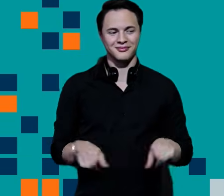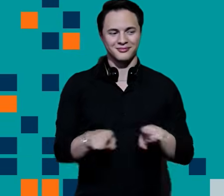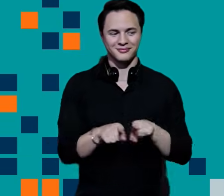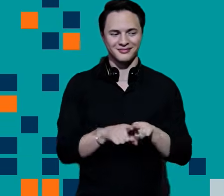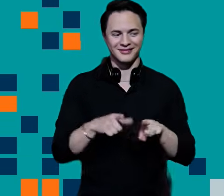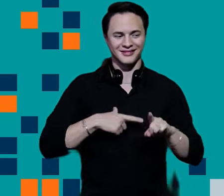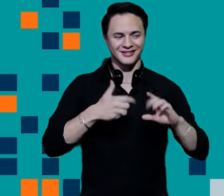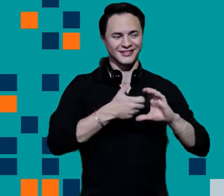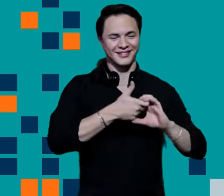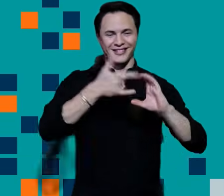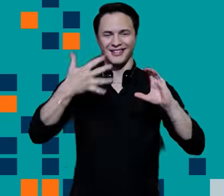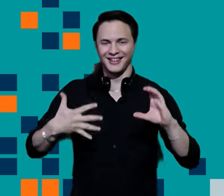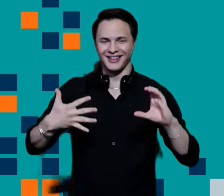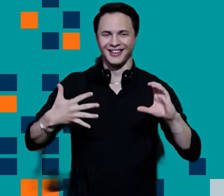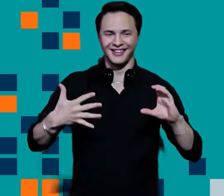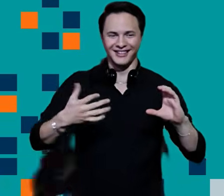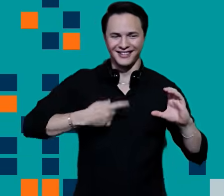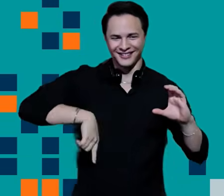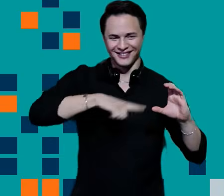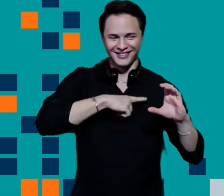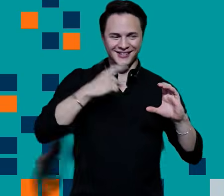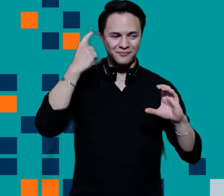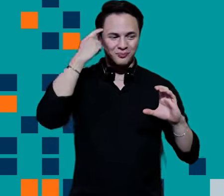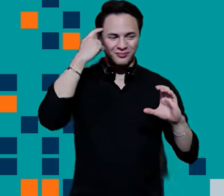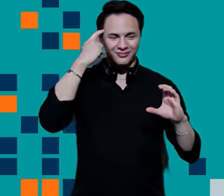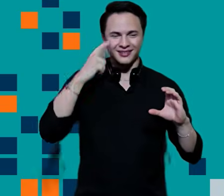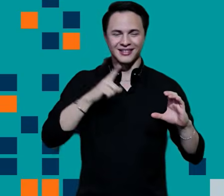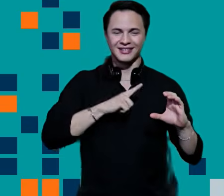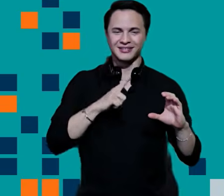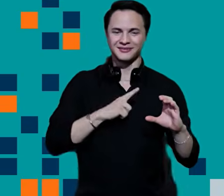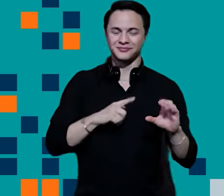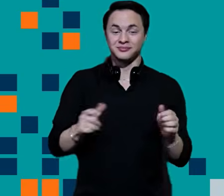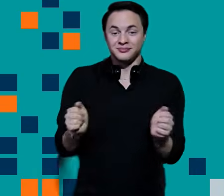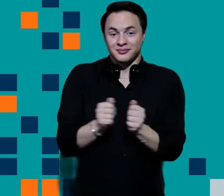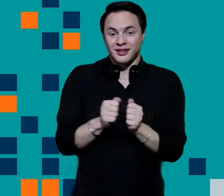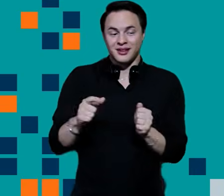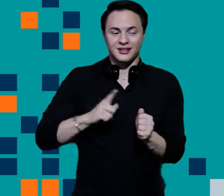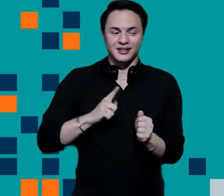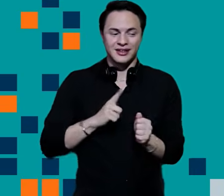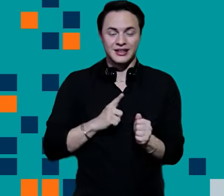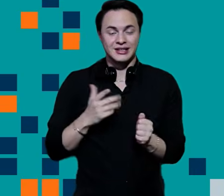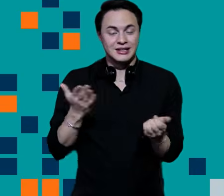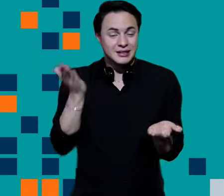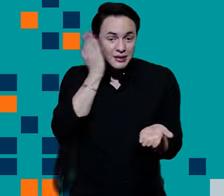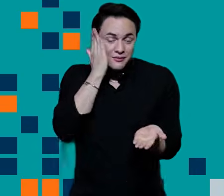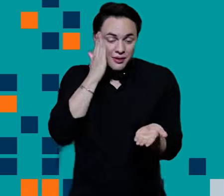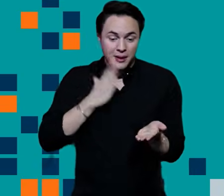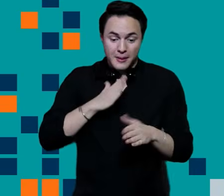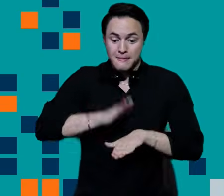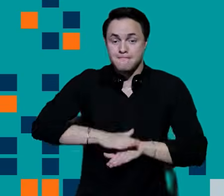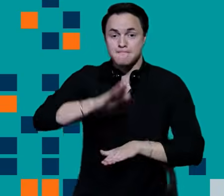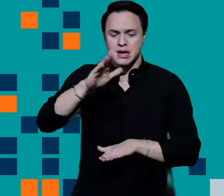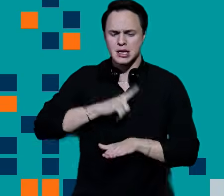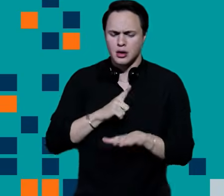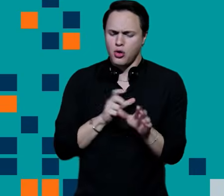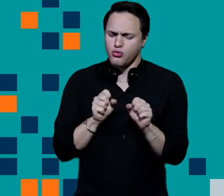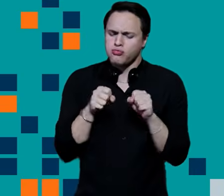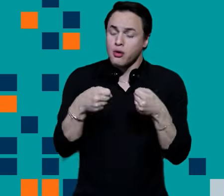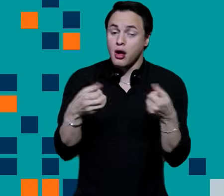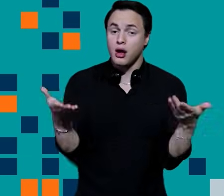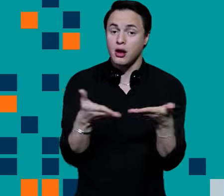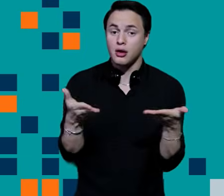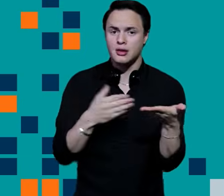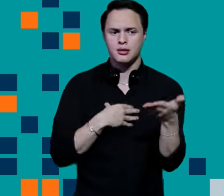the first is this idea of generosity. Generosity, environments that give more than they're asked for.